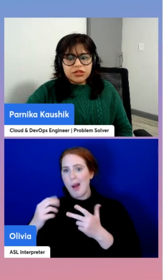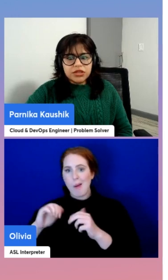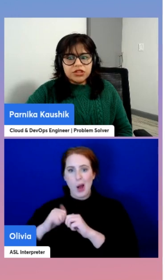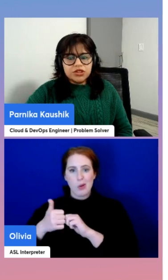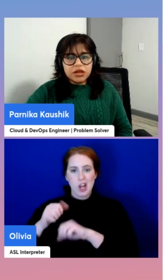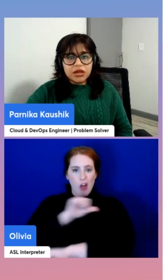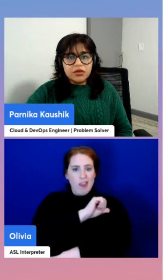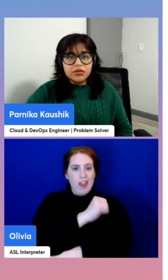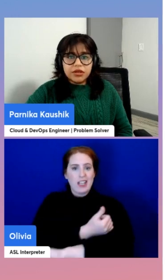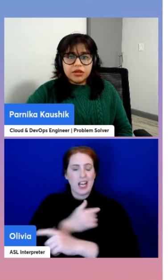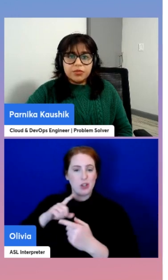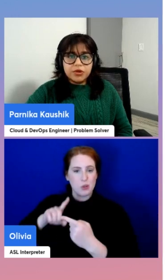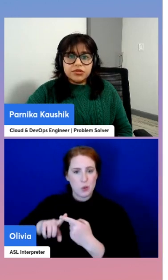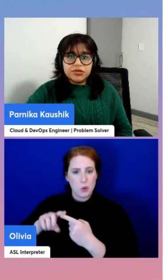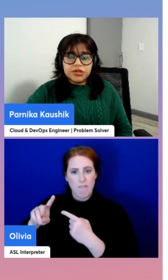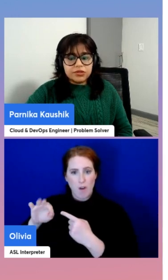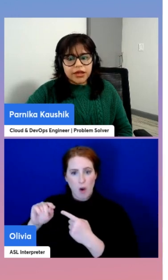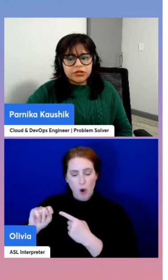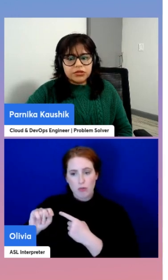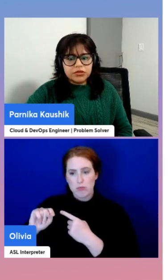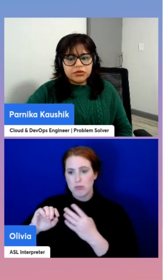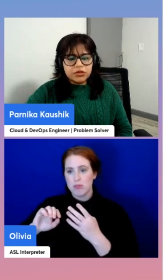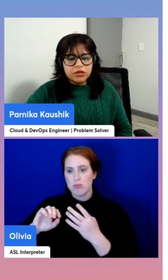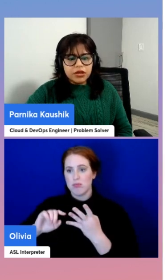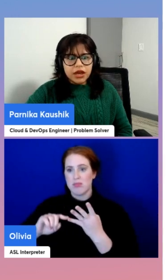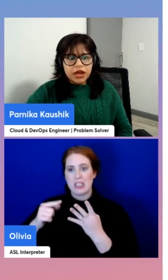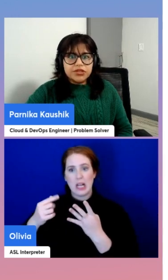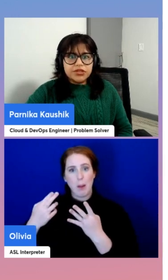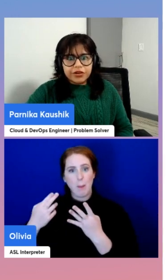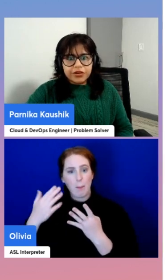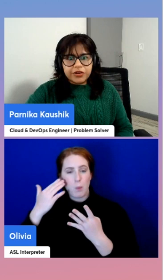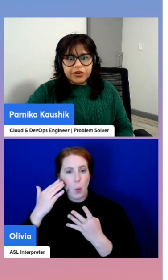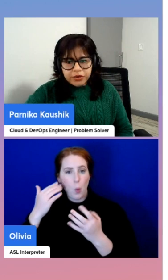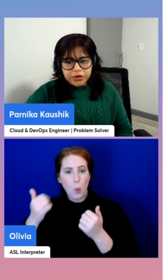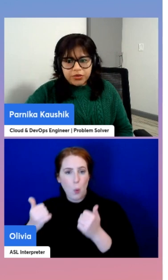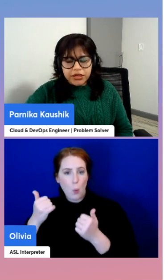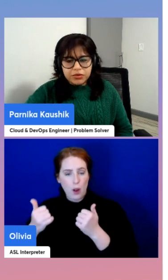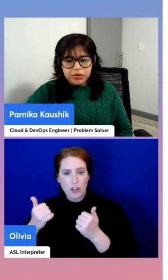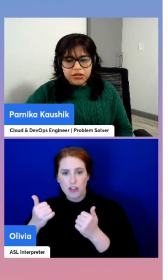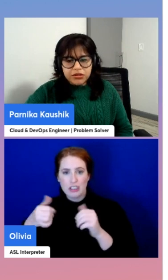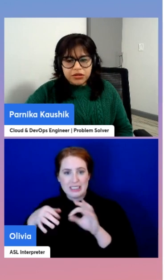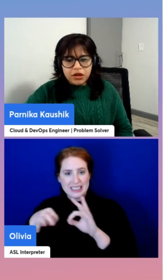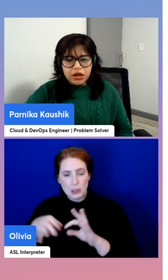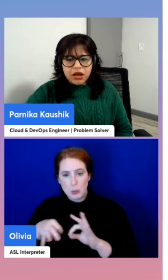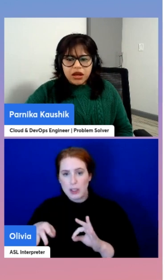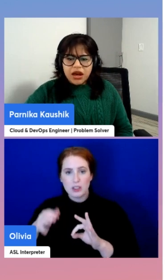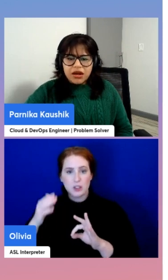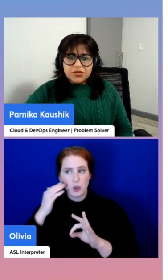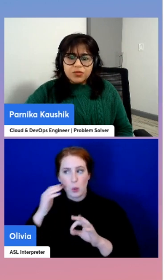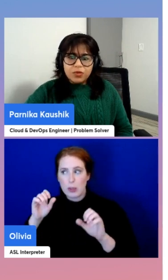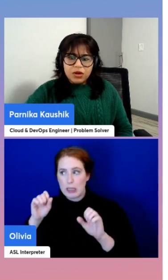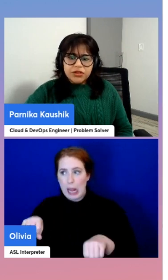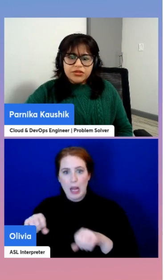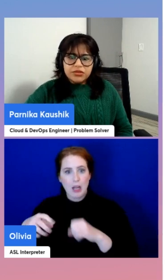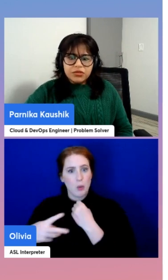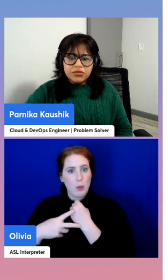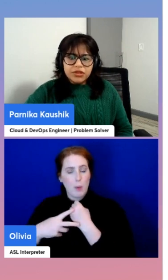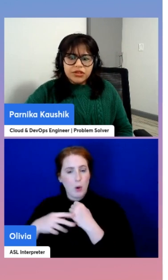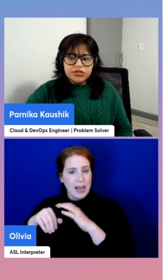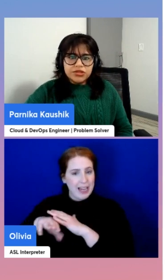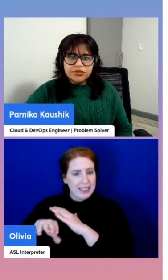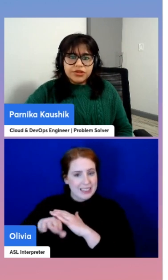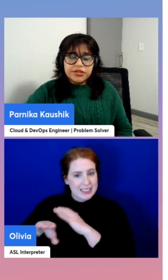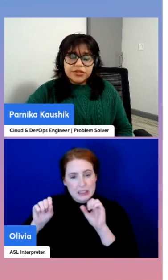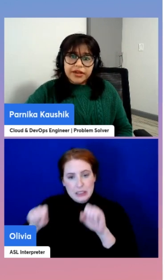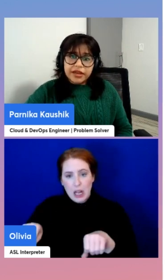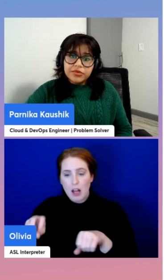which secrets it should allow the GitHub repositories to access? How does Terraform talk to AWS? How does Vault